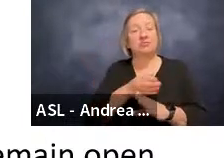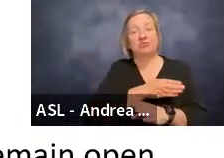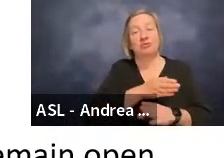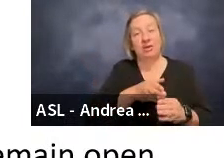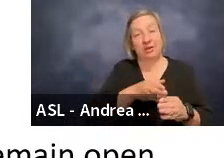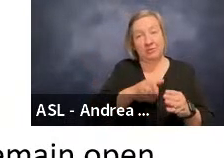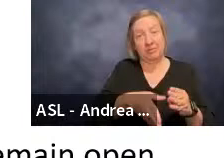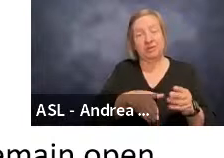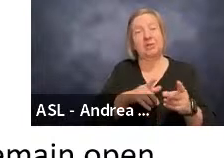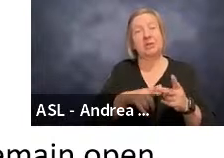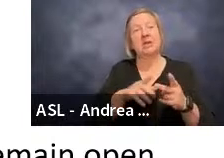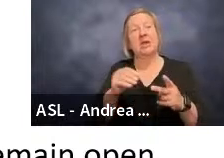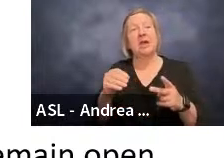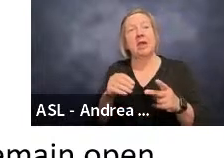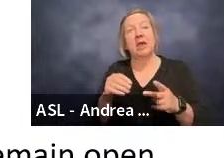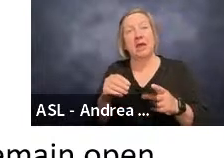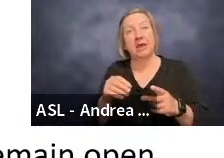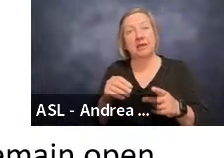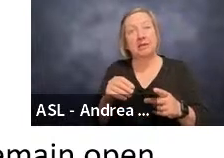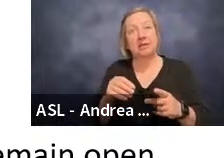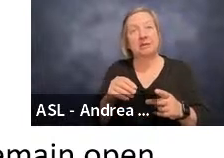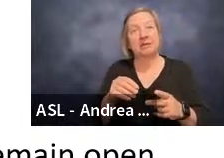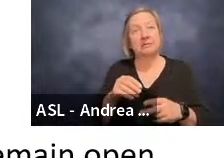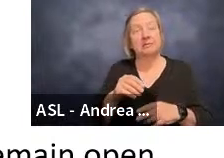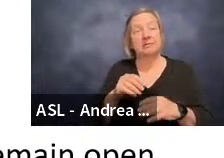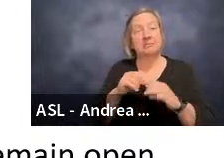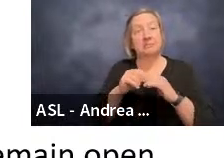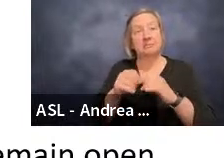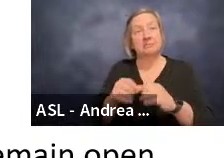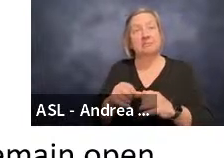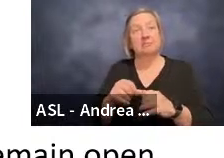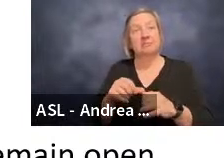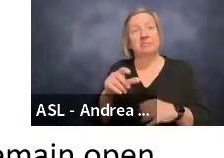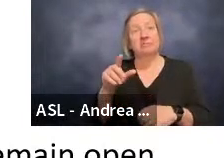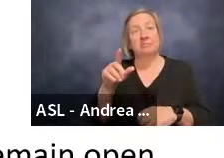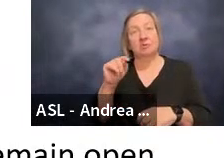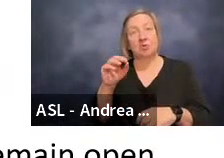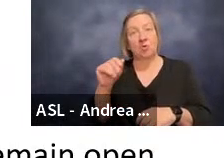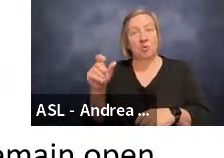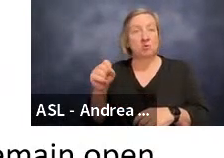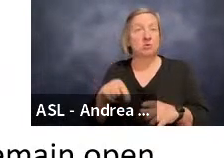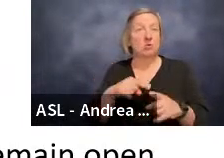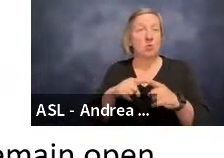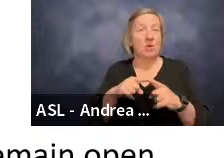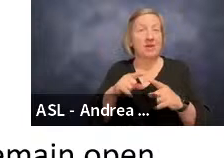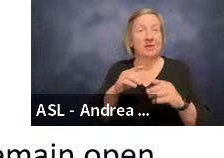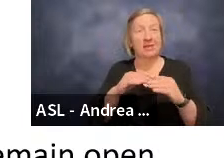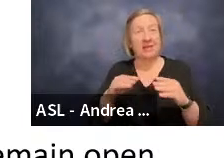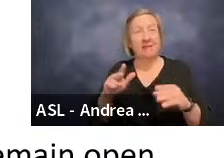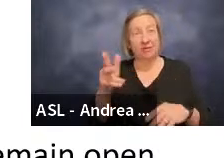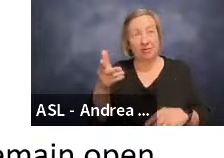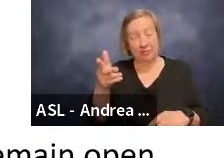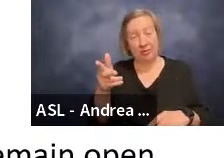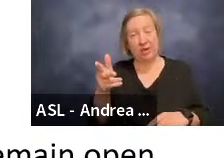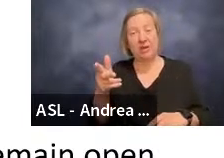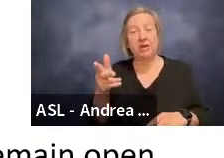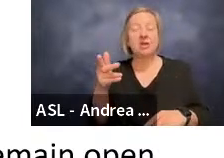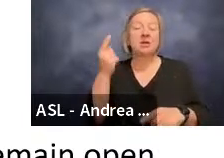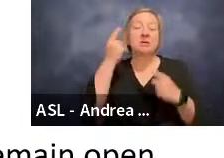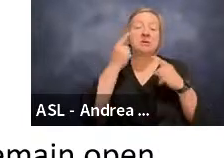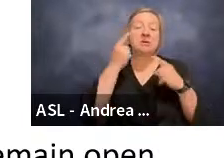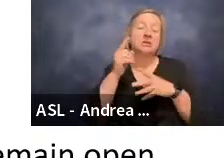exclusion of overnight tolls. And as we move into level 3, we're continuing to consider options